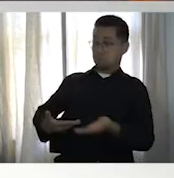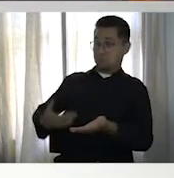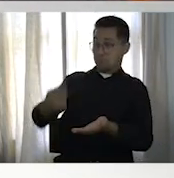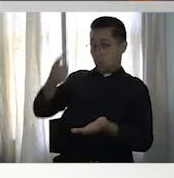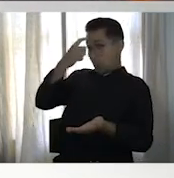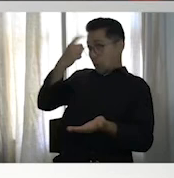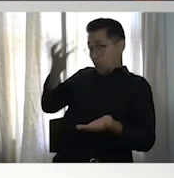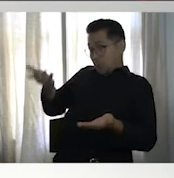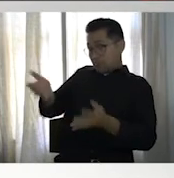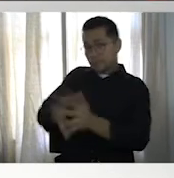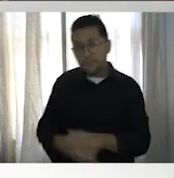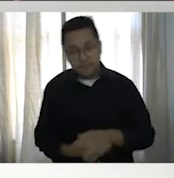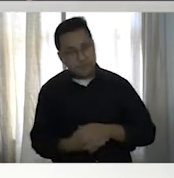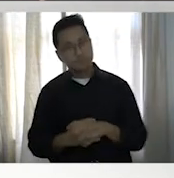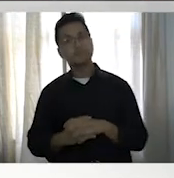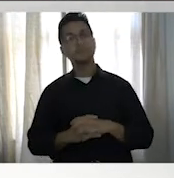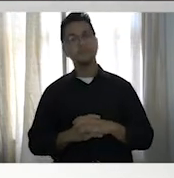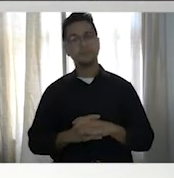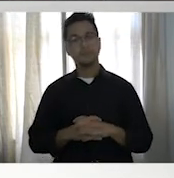Okay, so